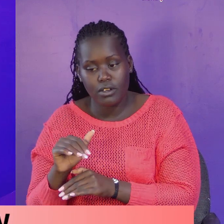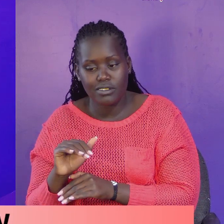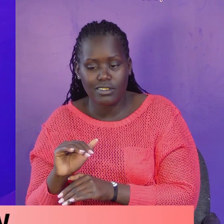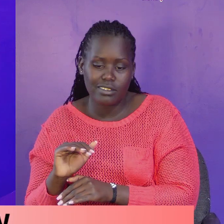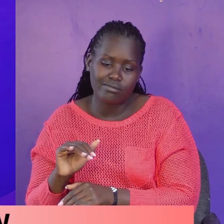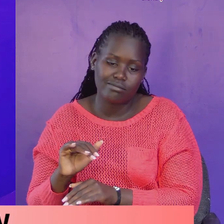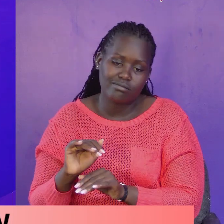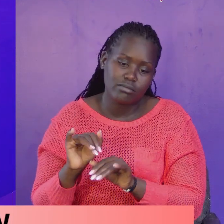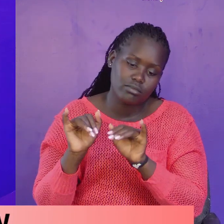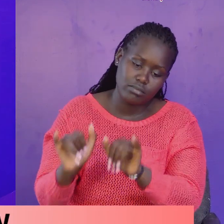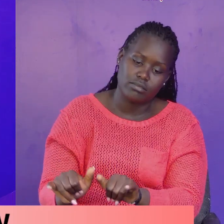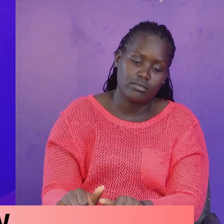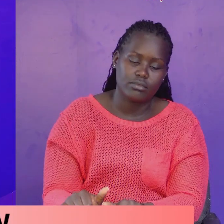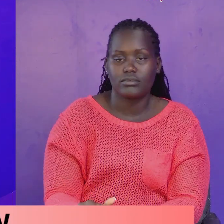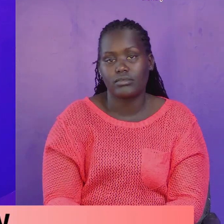hao.